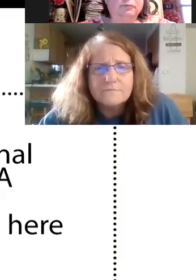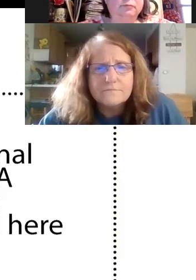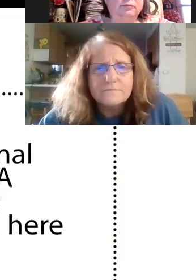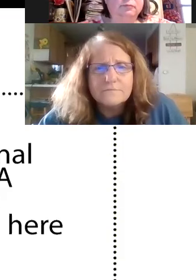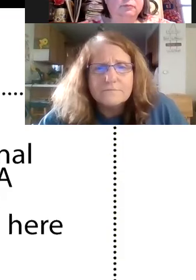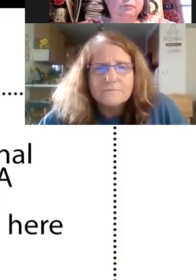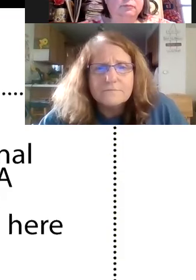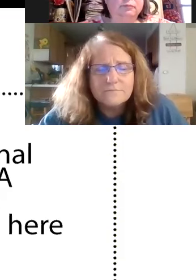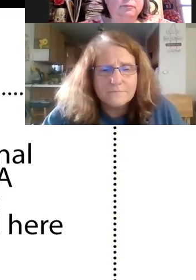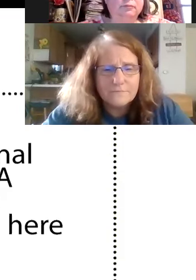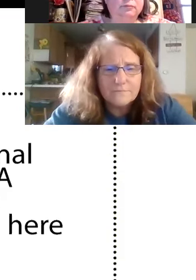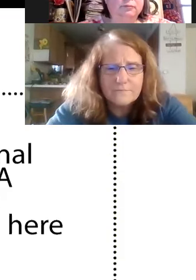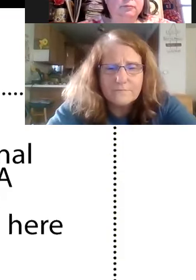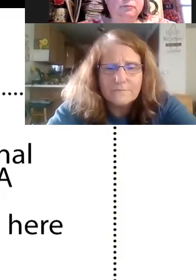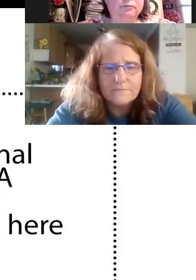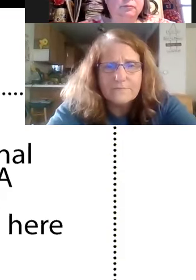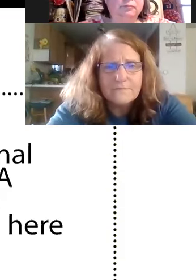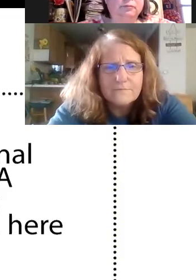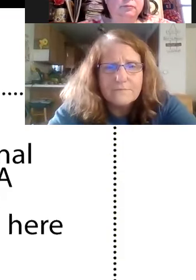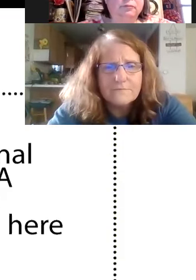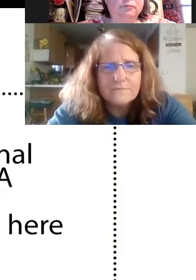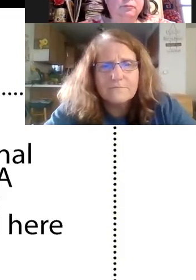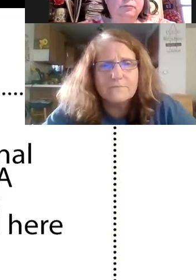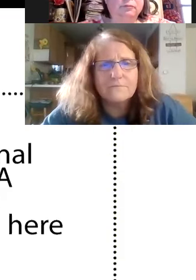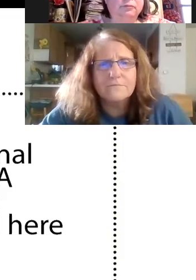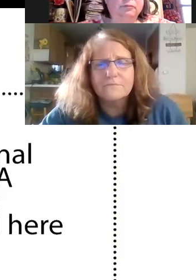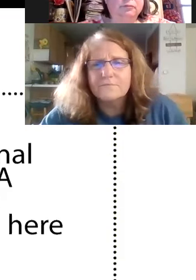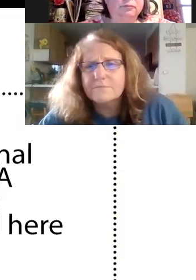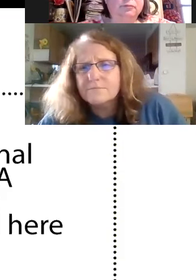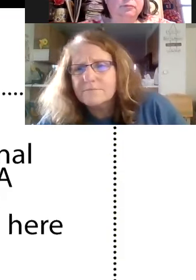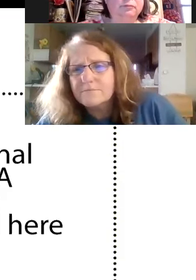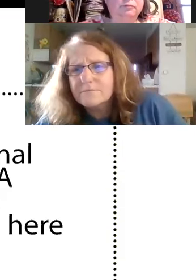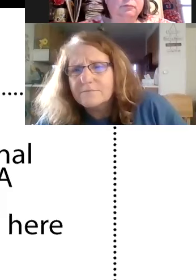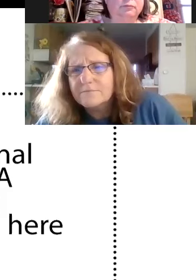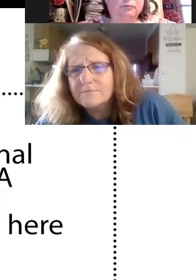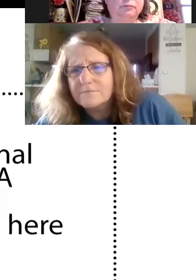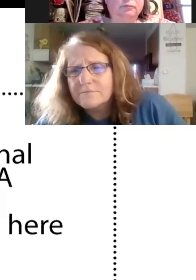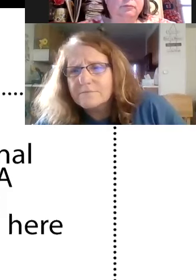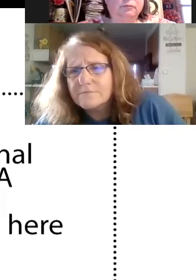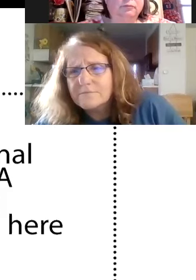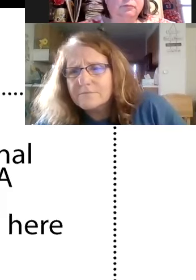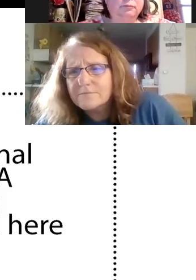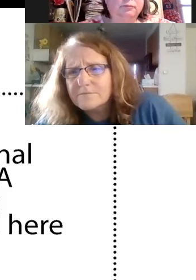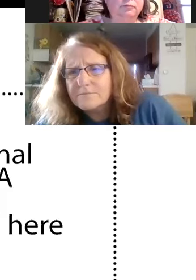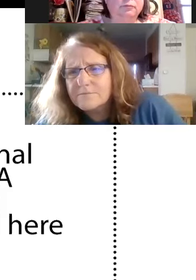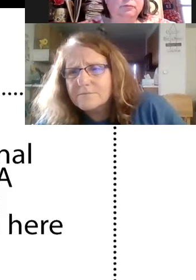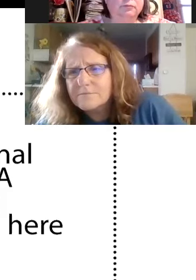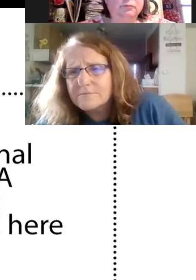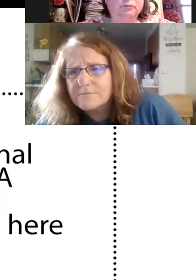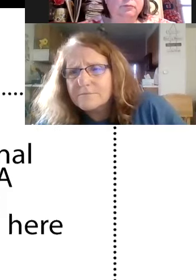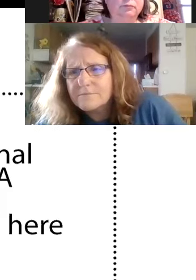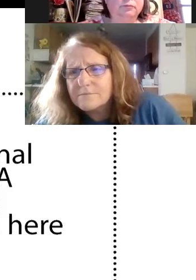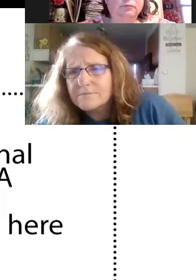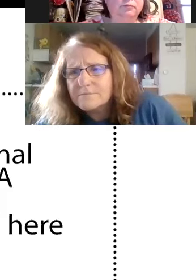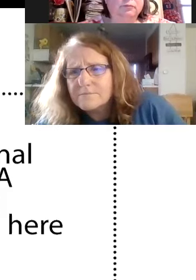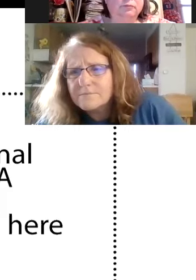who loves all things natural and appreciates the company who puts quality and integrity first above